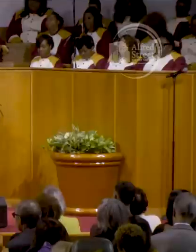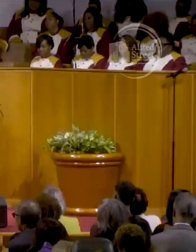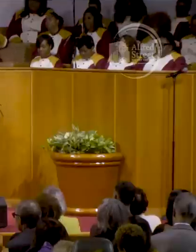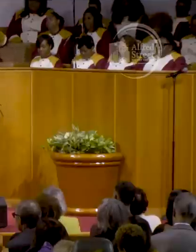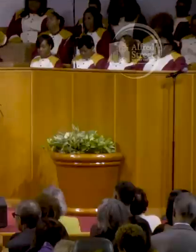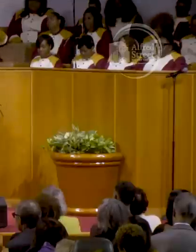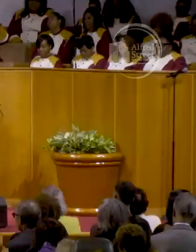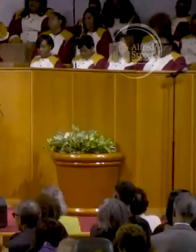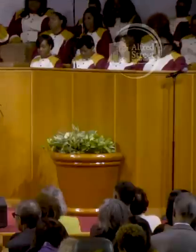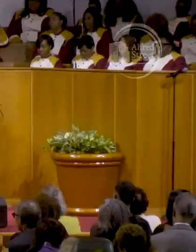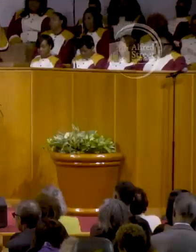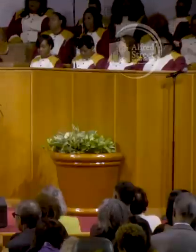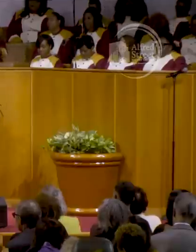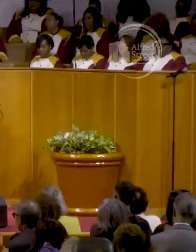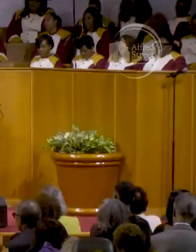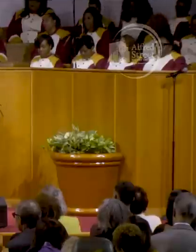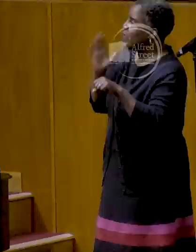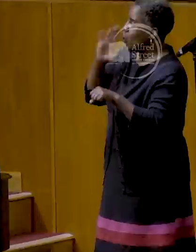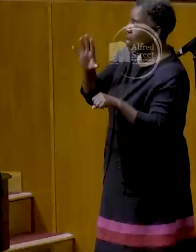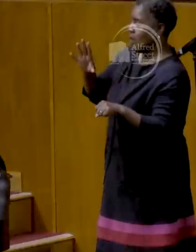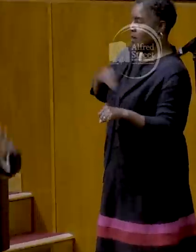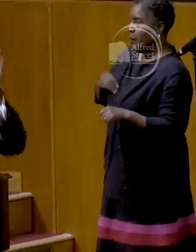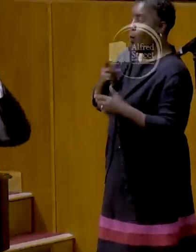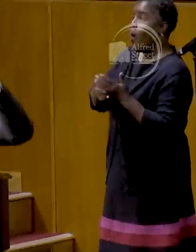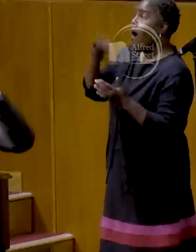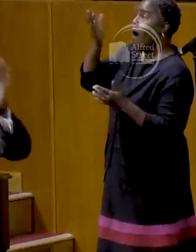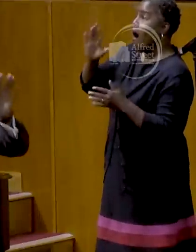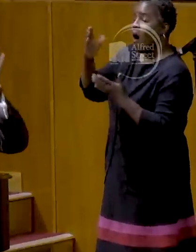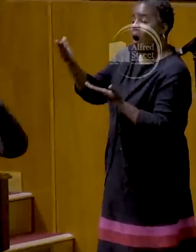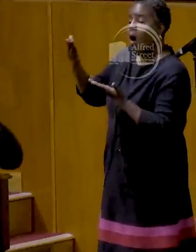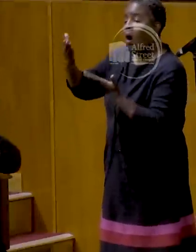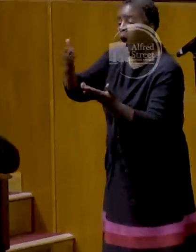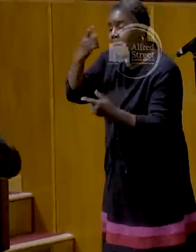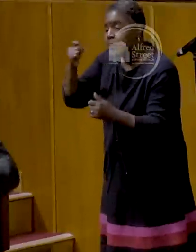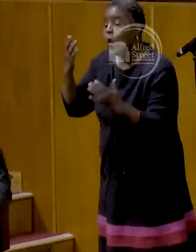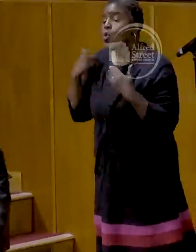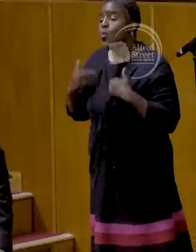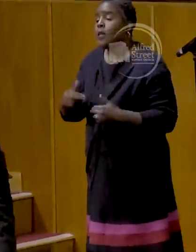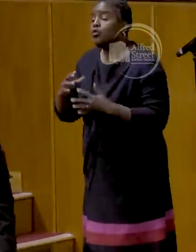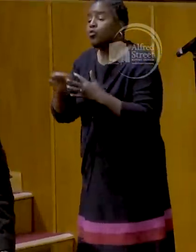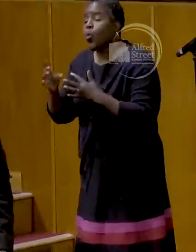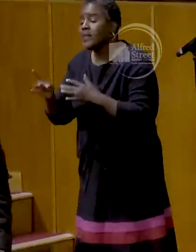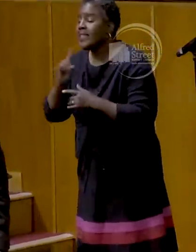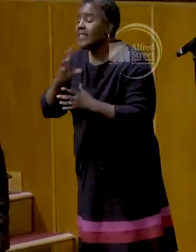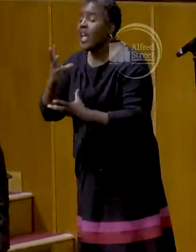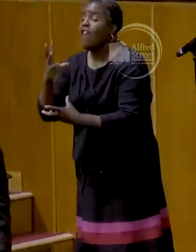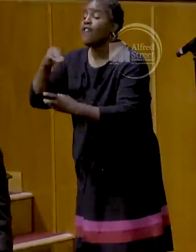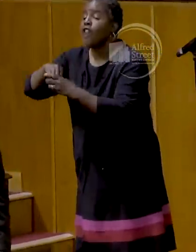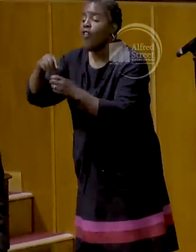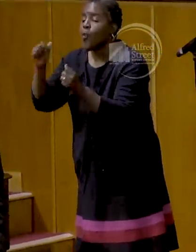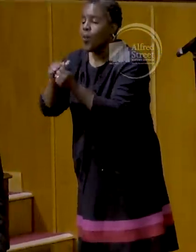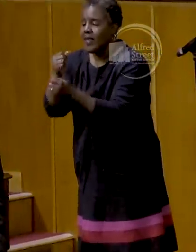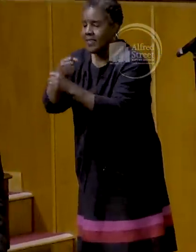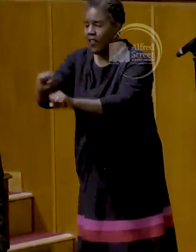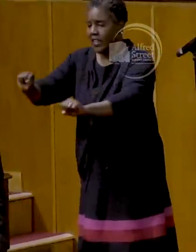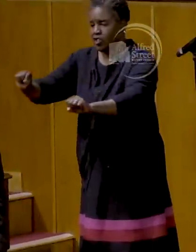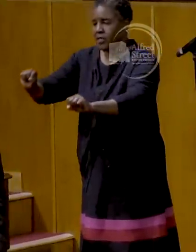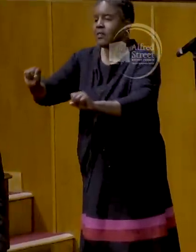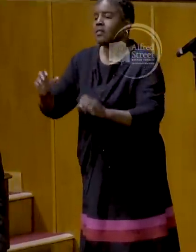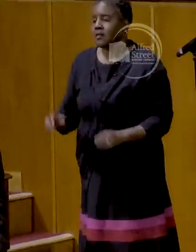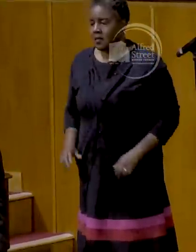a decision to say yes to what God has offered, because human choice is involved in salvation.